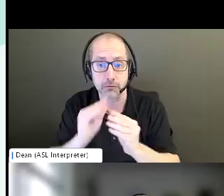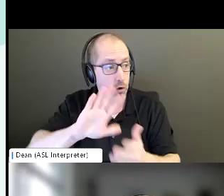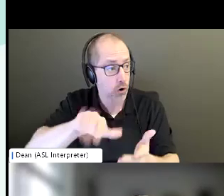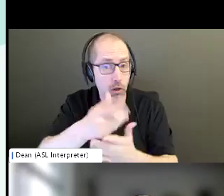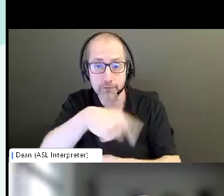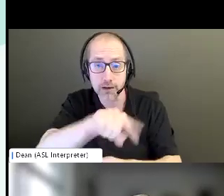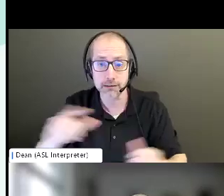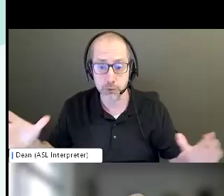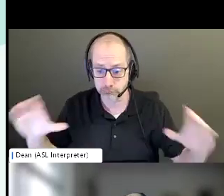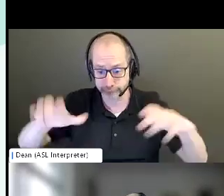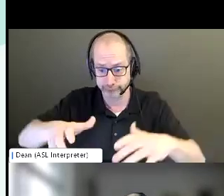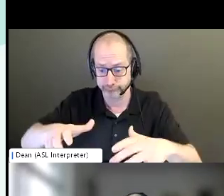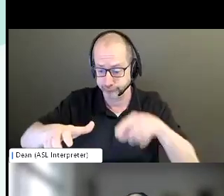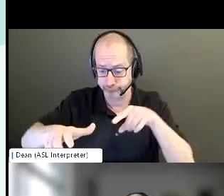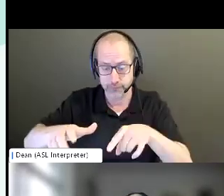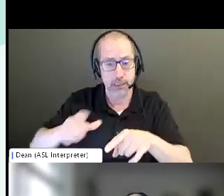we've accomplished since